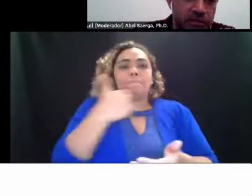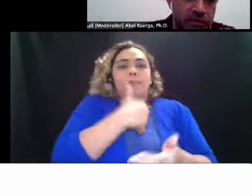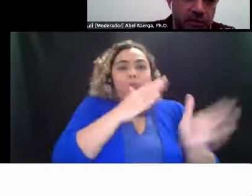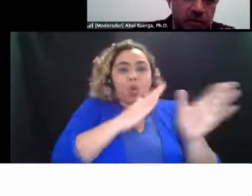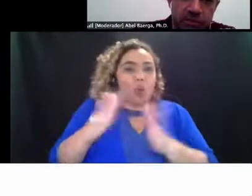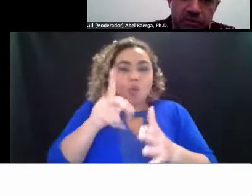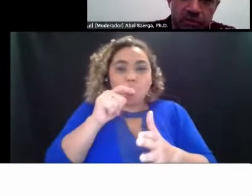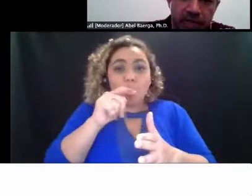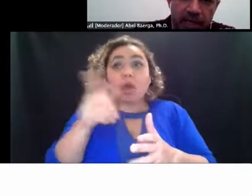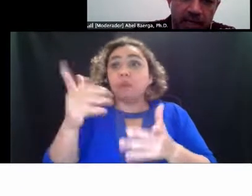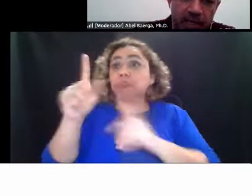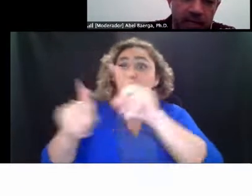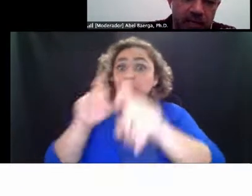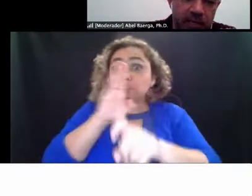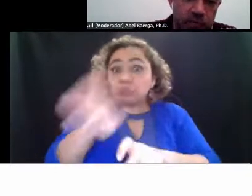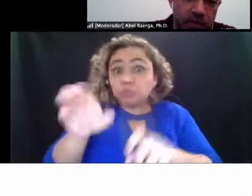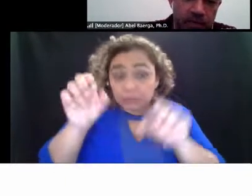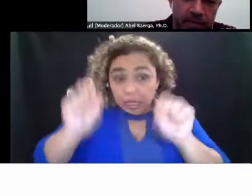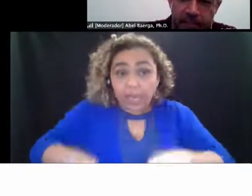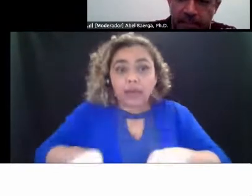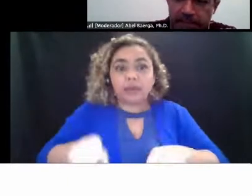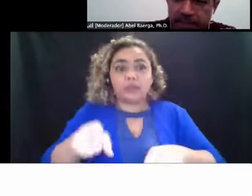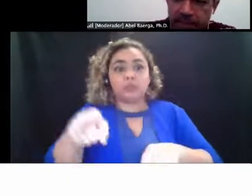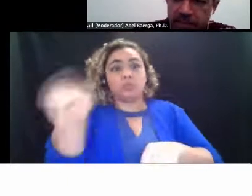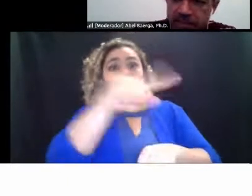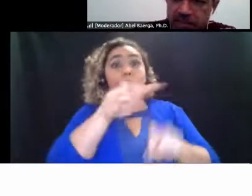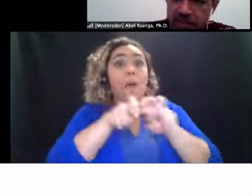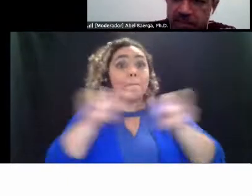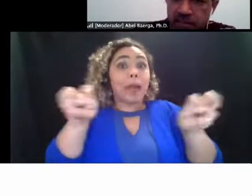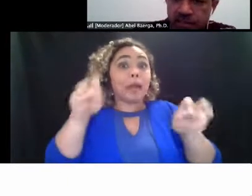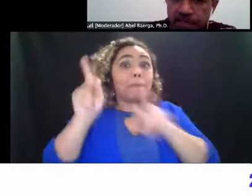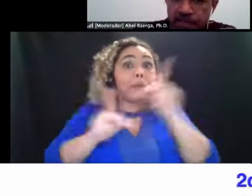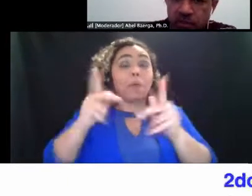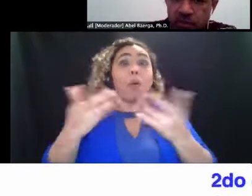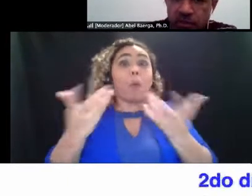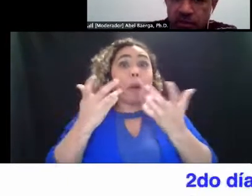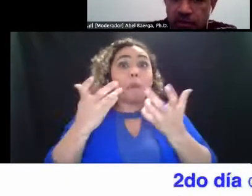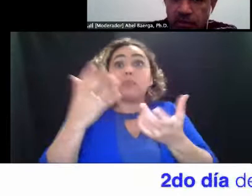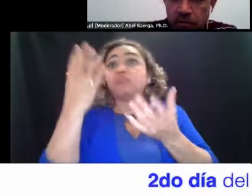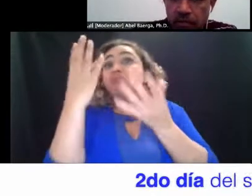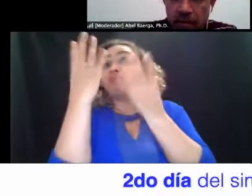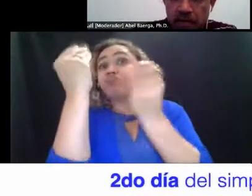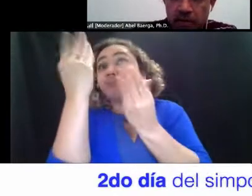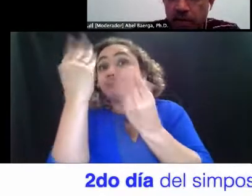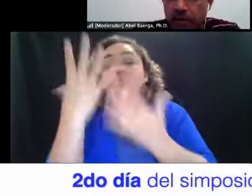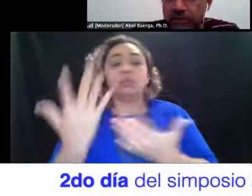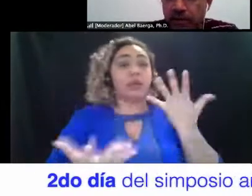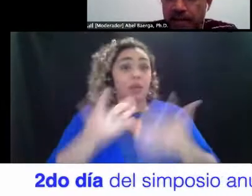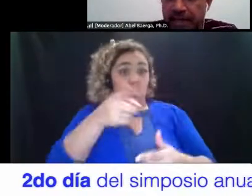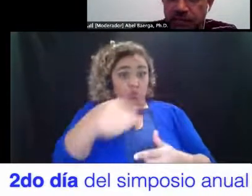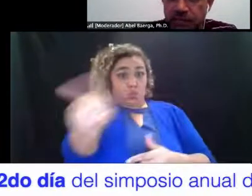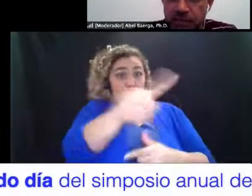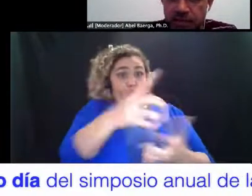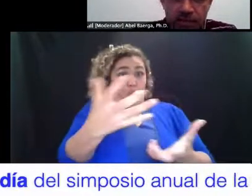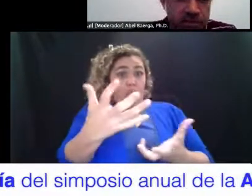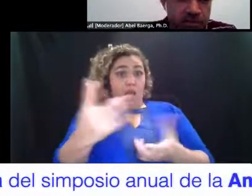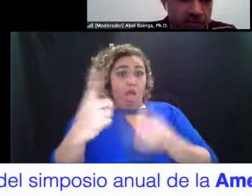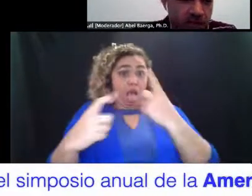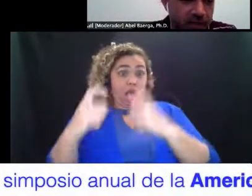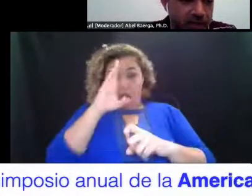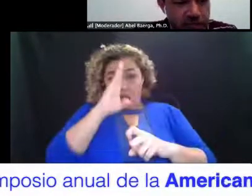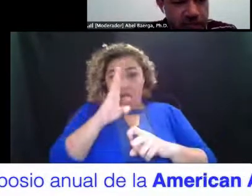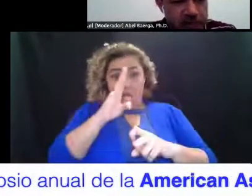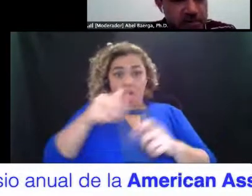their questions directly to the panelists. Or maybe you guys want to ask questions amongst